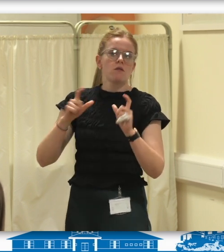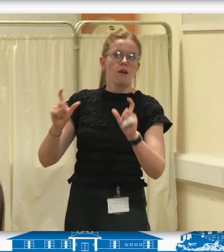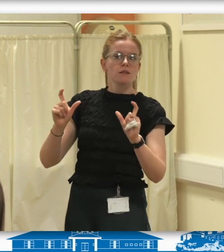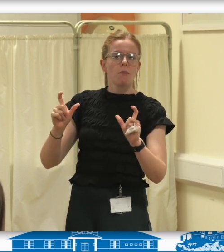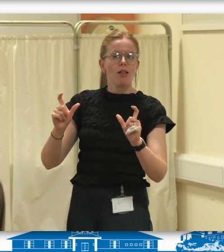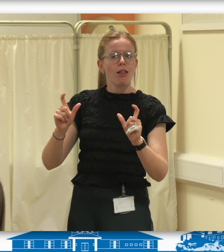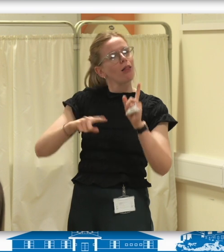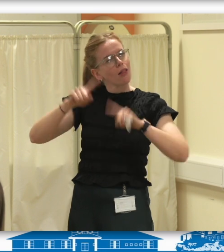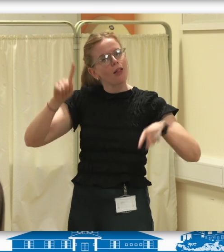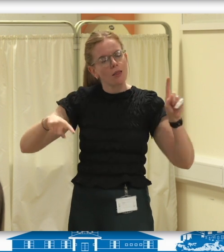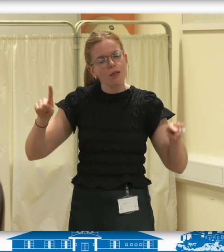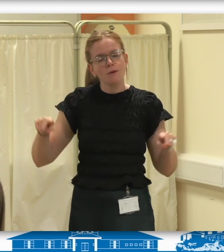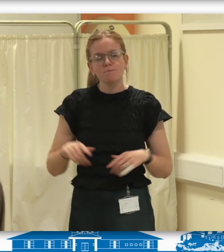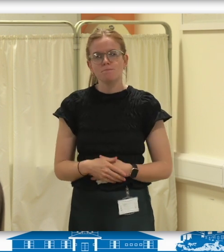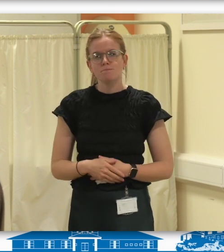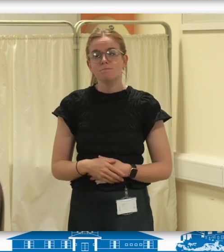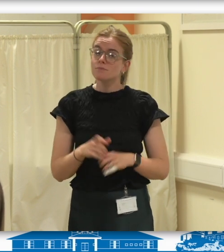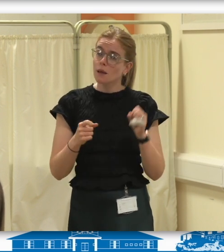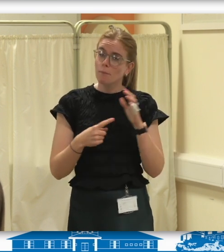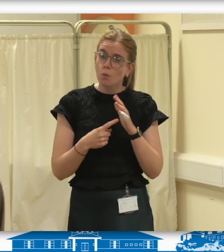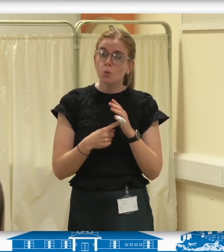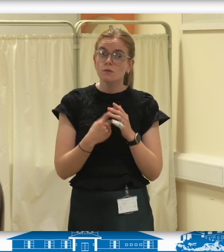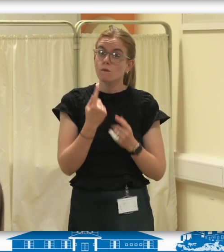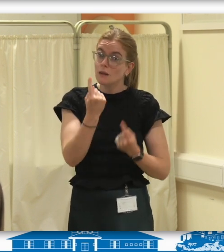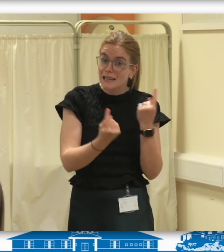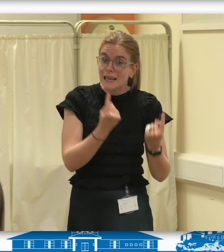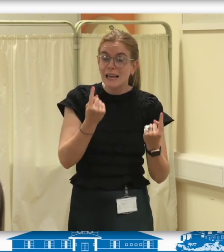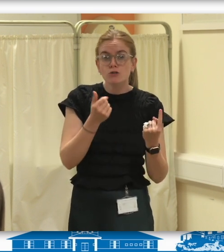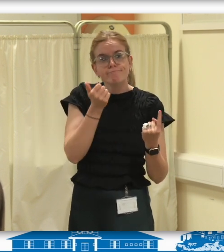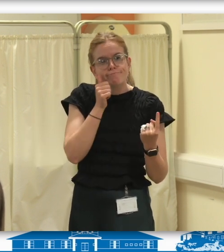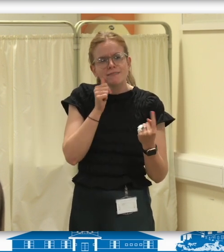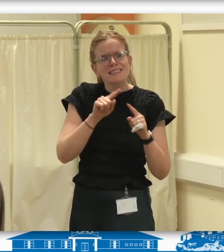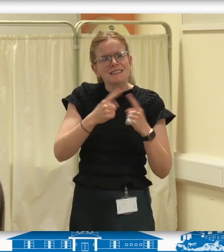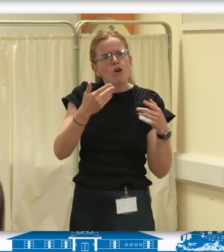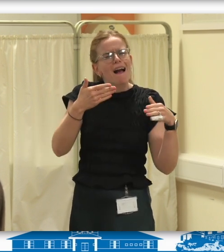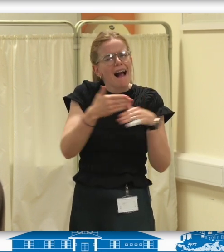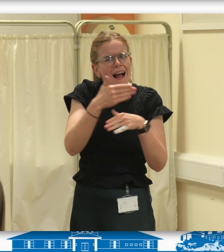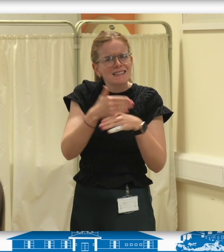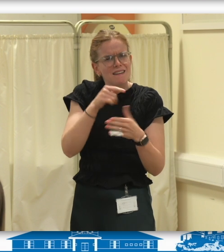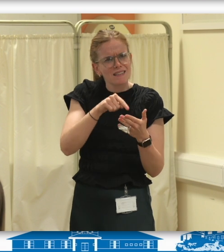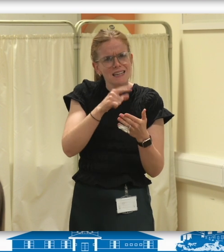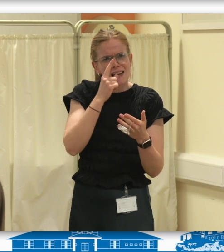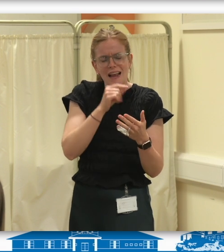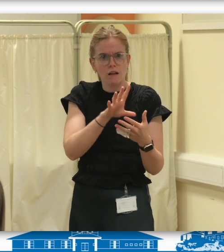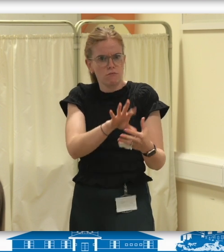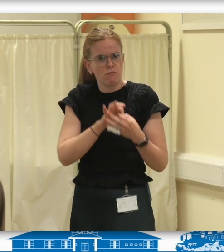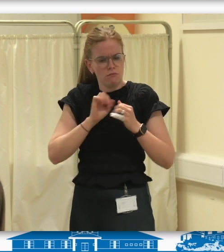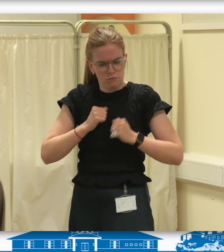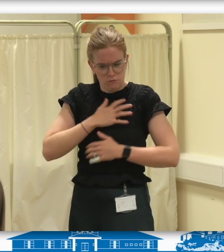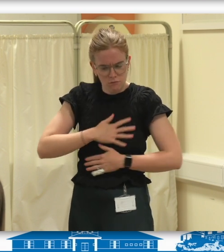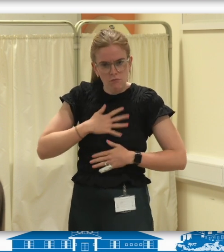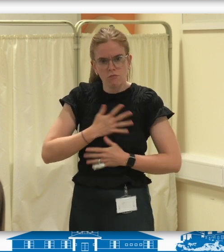It's important for each person to understand how these different forms of activity demand impact them